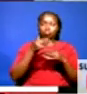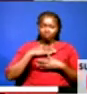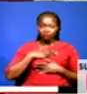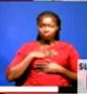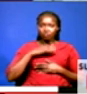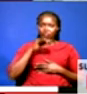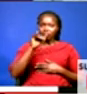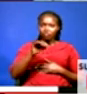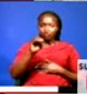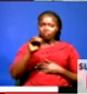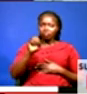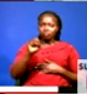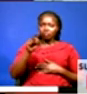Joseph